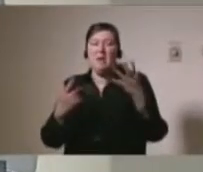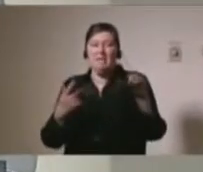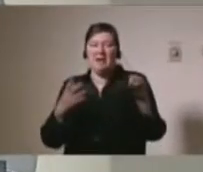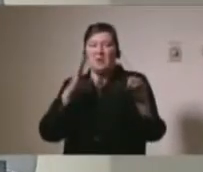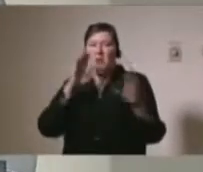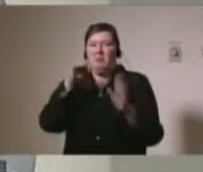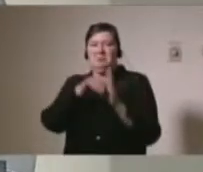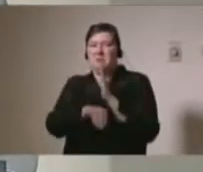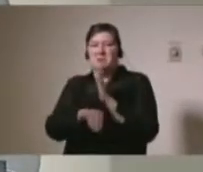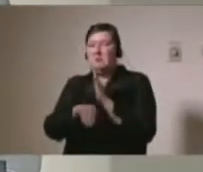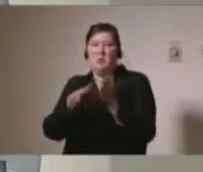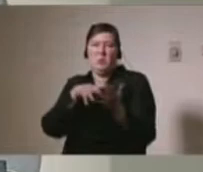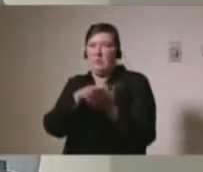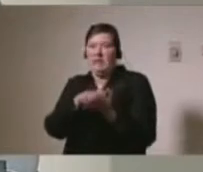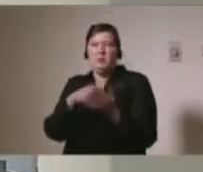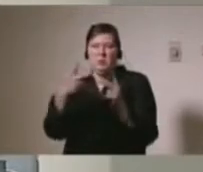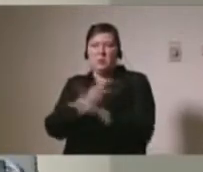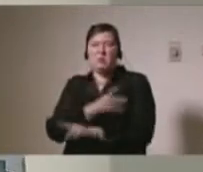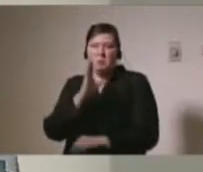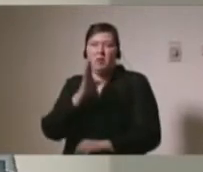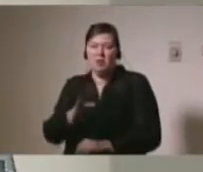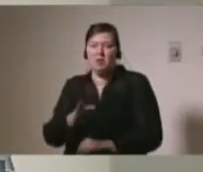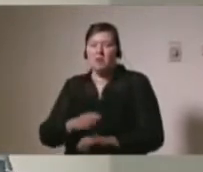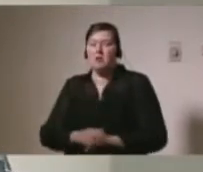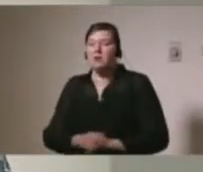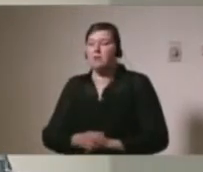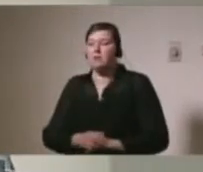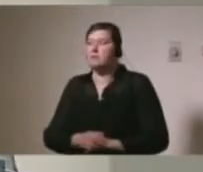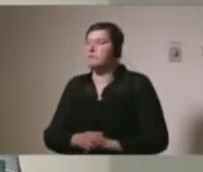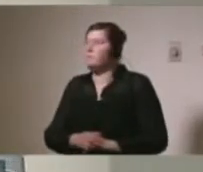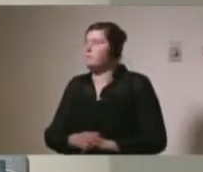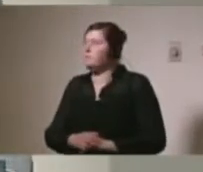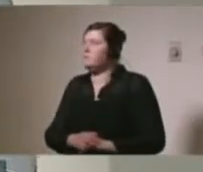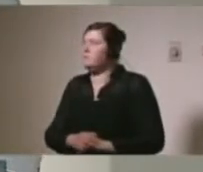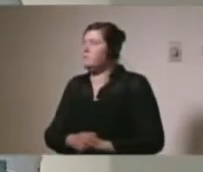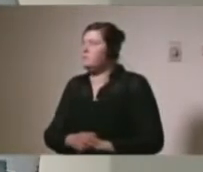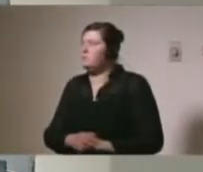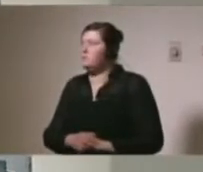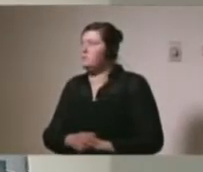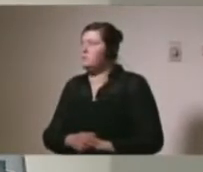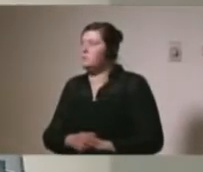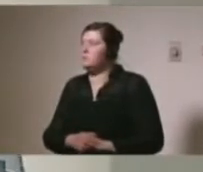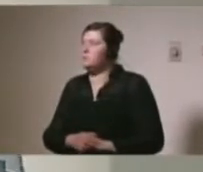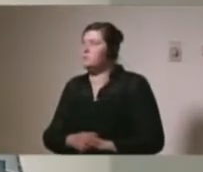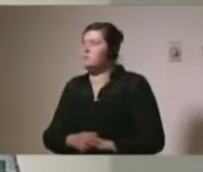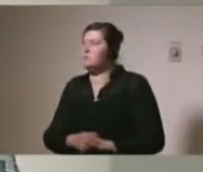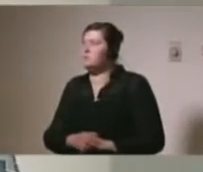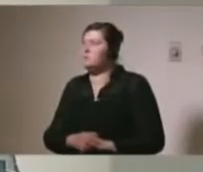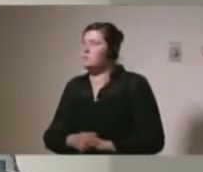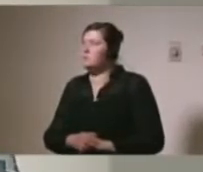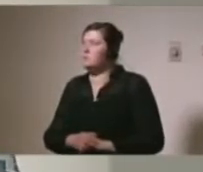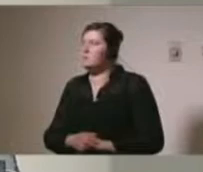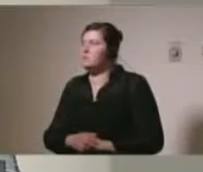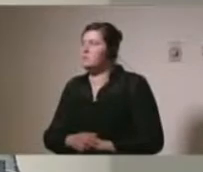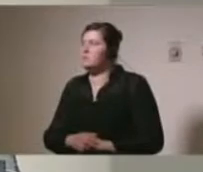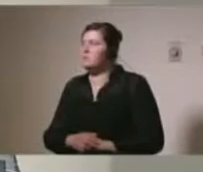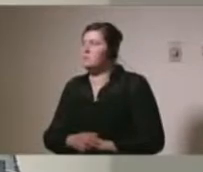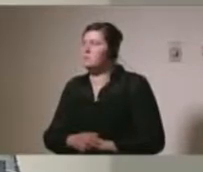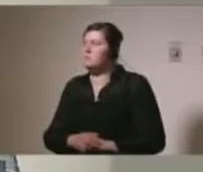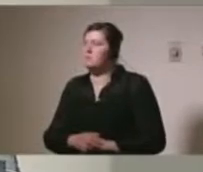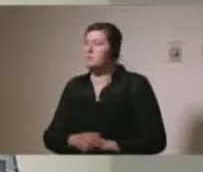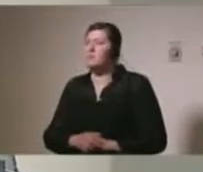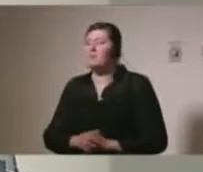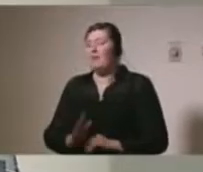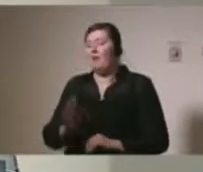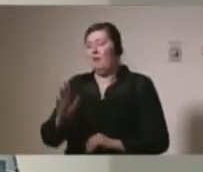In 15 years, the Postal Group changed its organization and services. We had